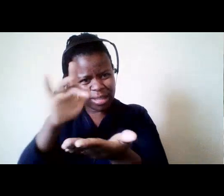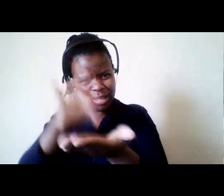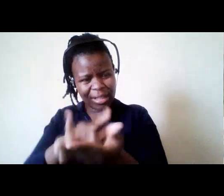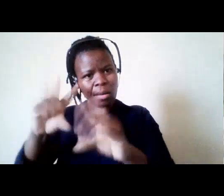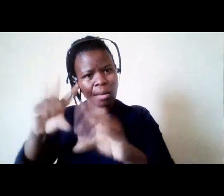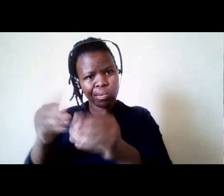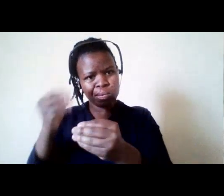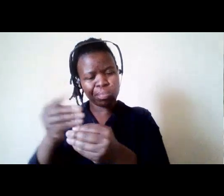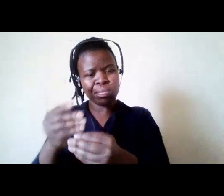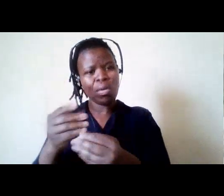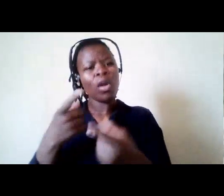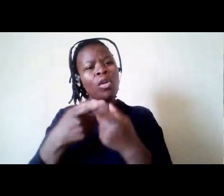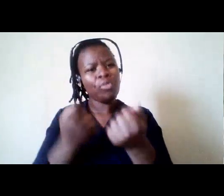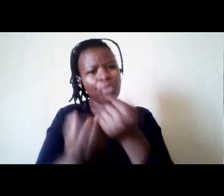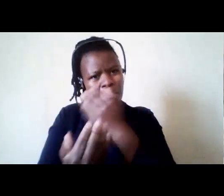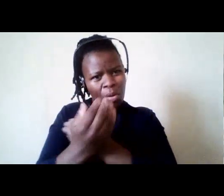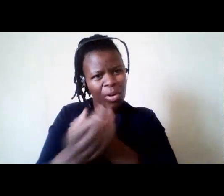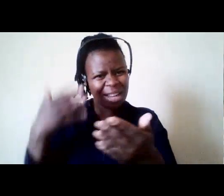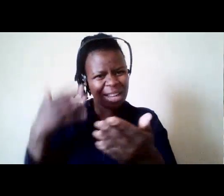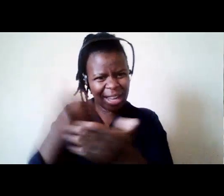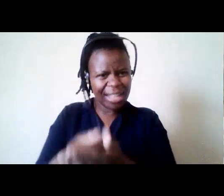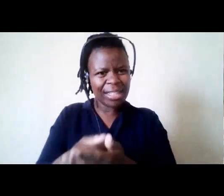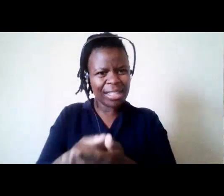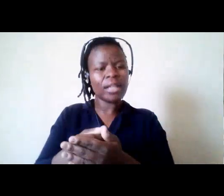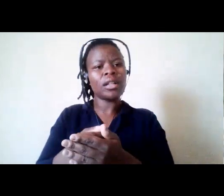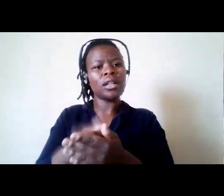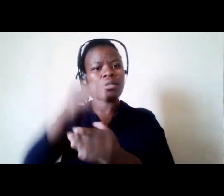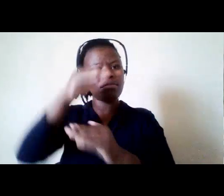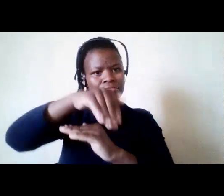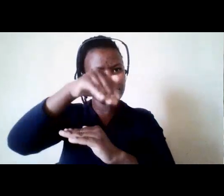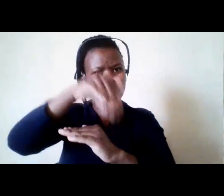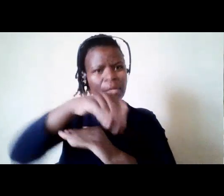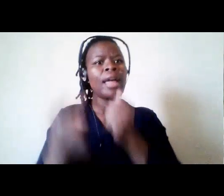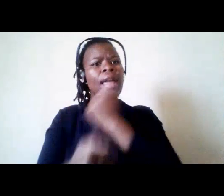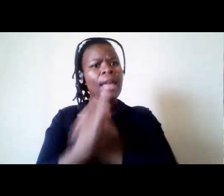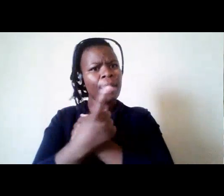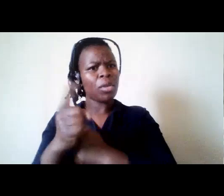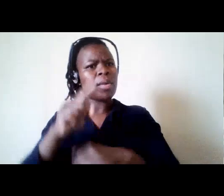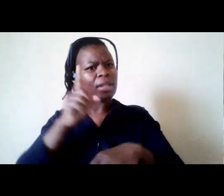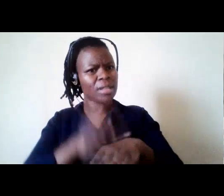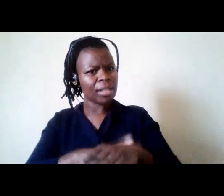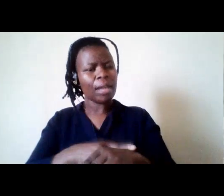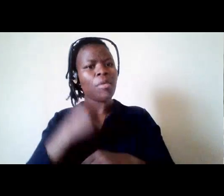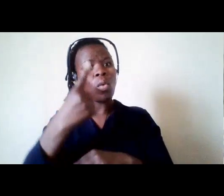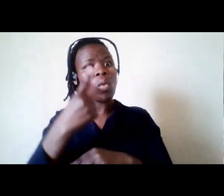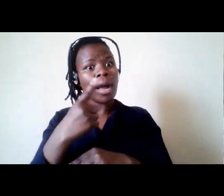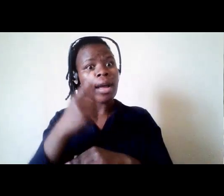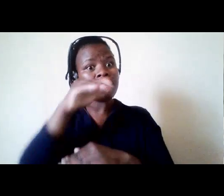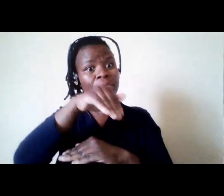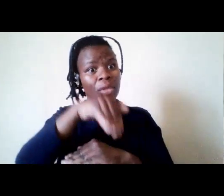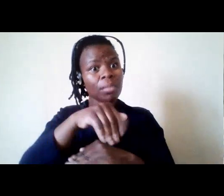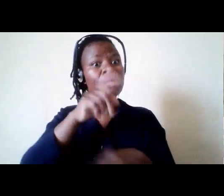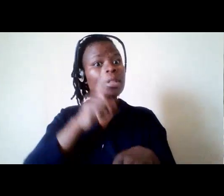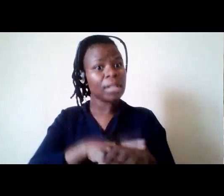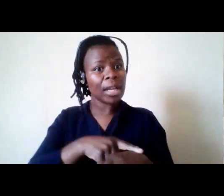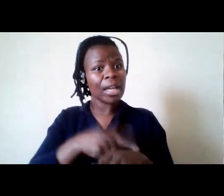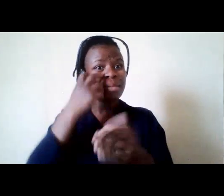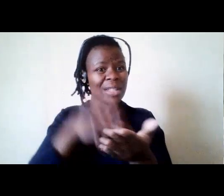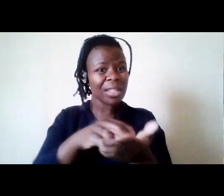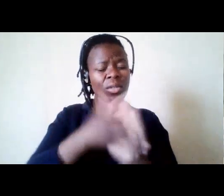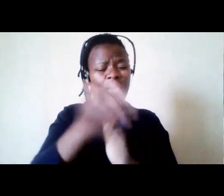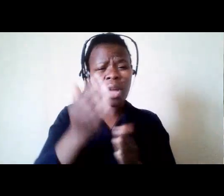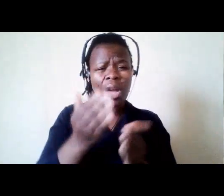noon. What then happens to them at 1 p.m. when the teachers need to go to school? So yes, maybe the government is trying